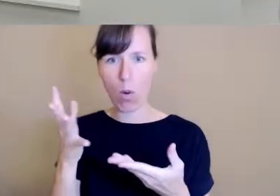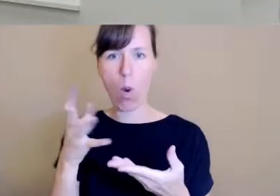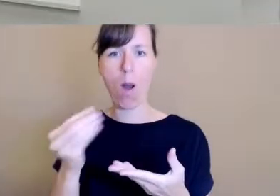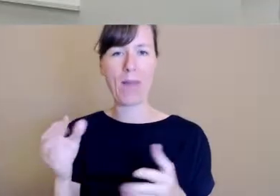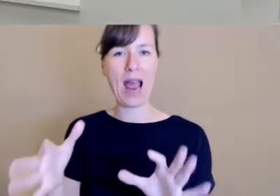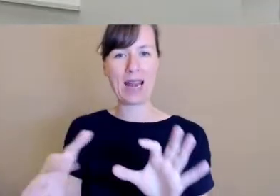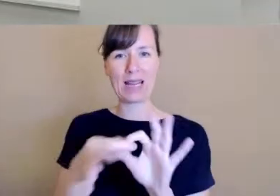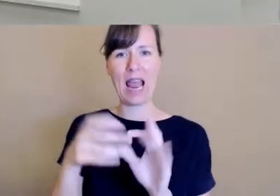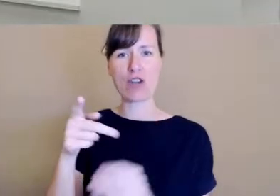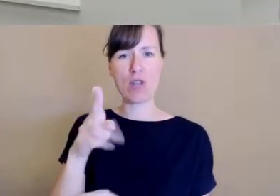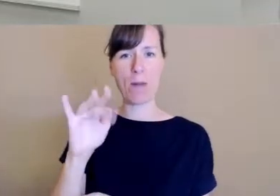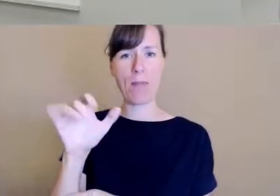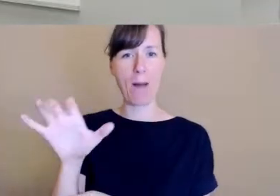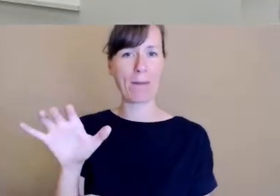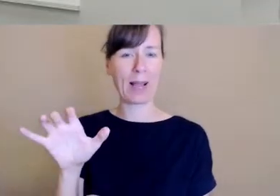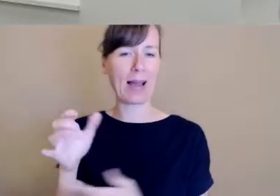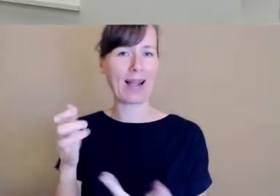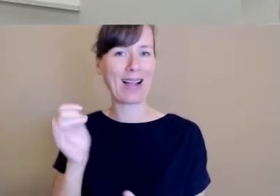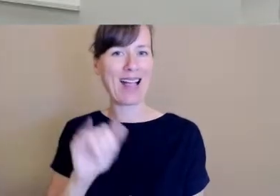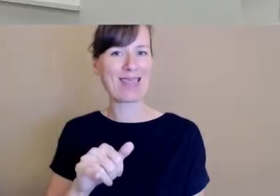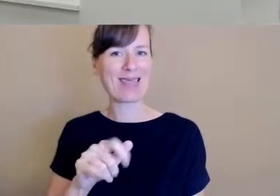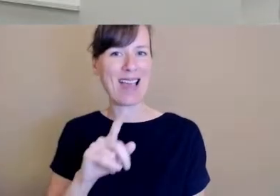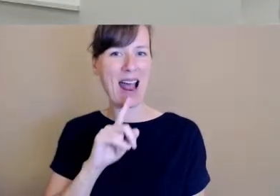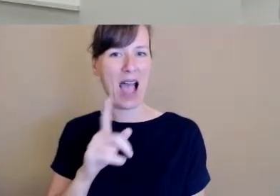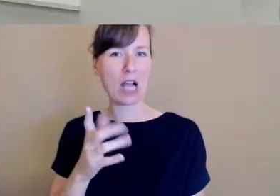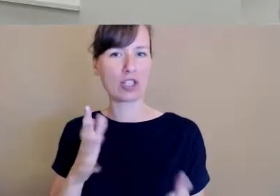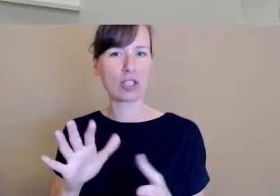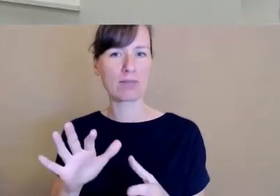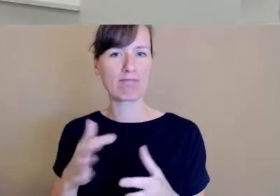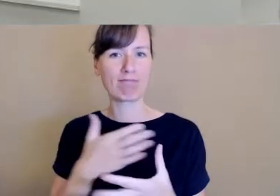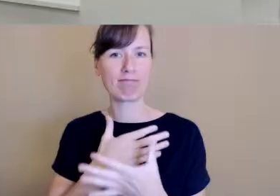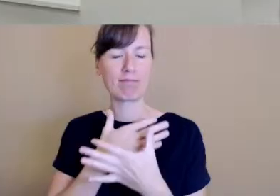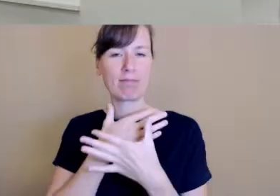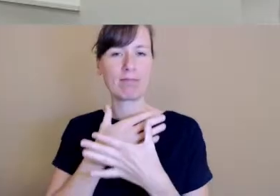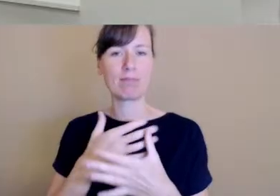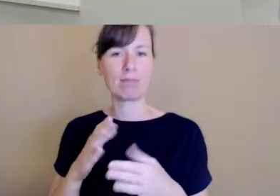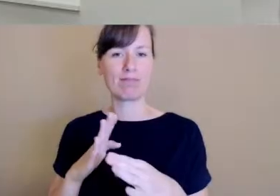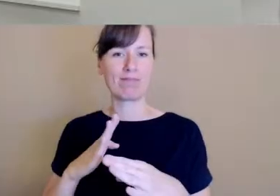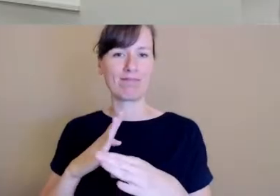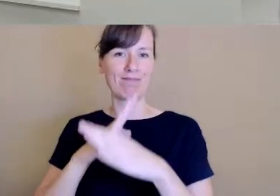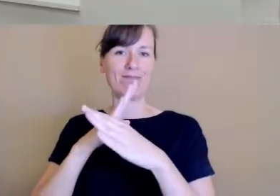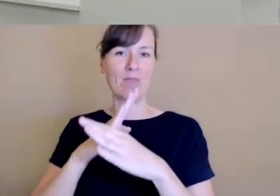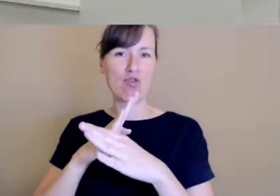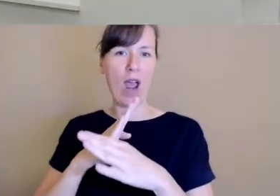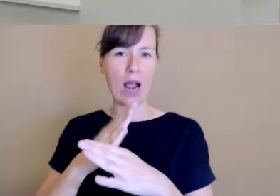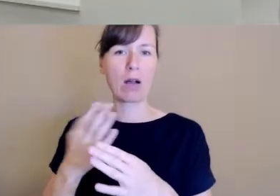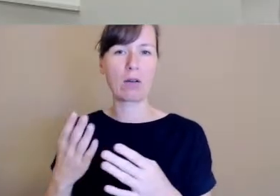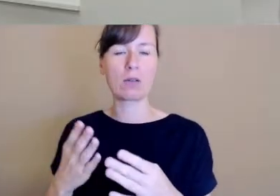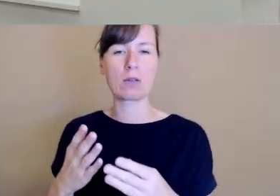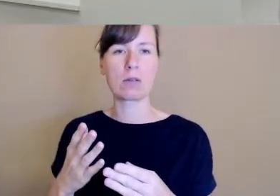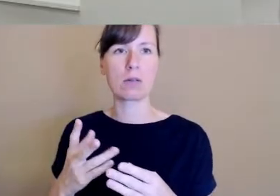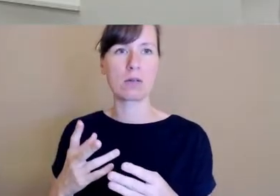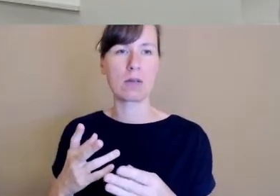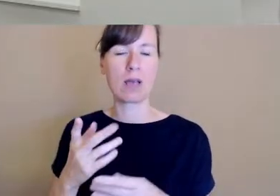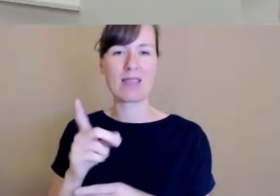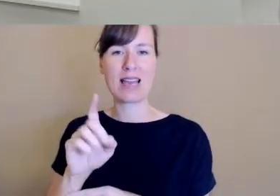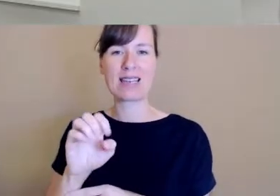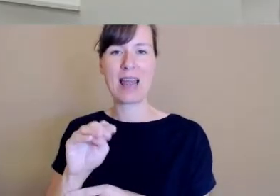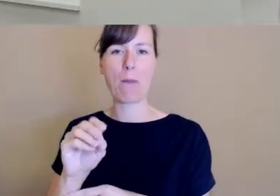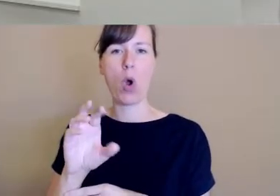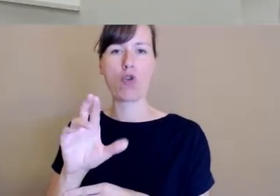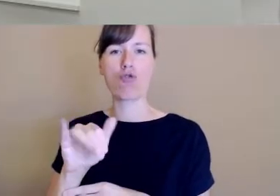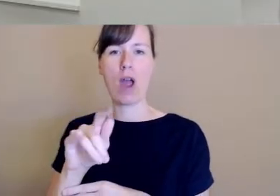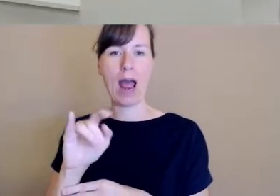that actually strangles the democratic process. And I think everybody sitting up at the dais is able to own the decisions they